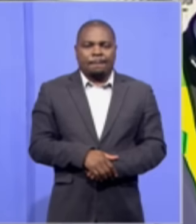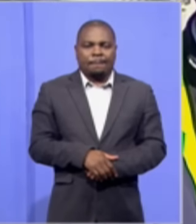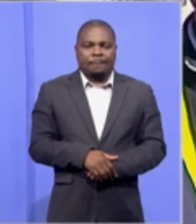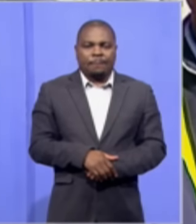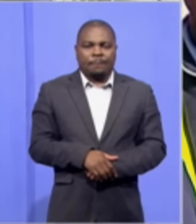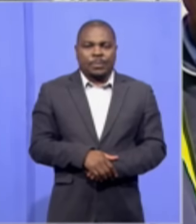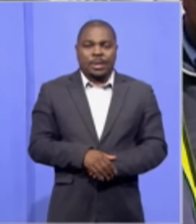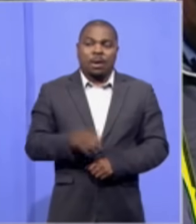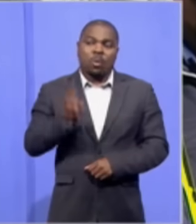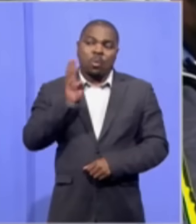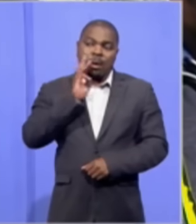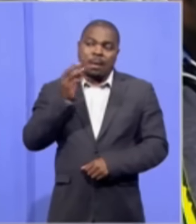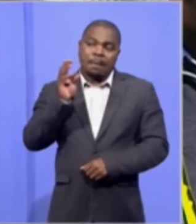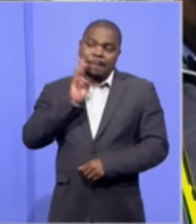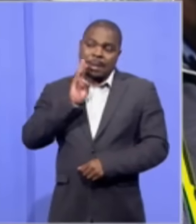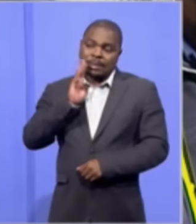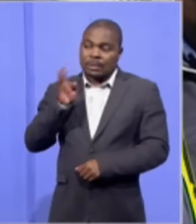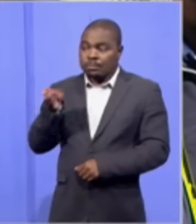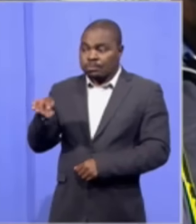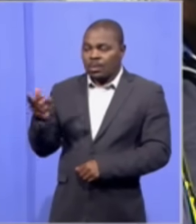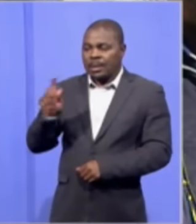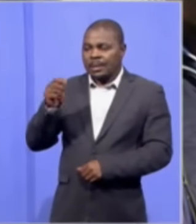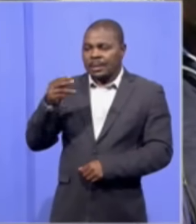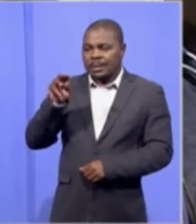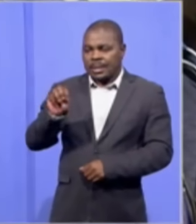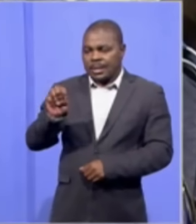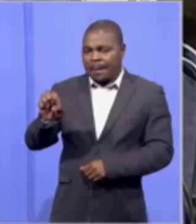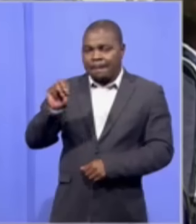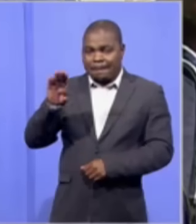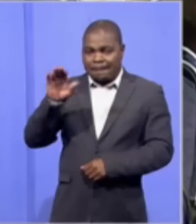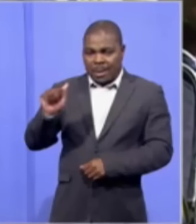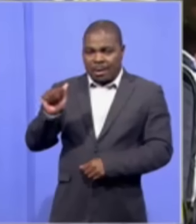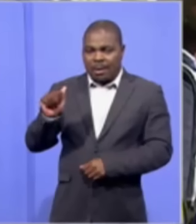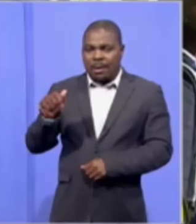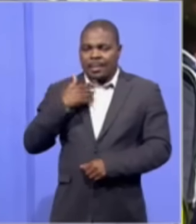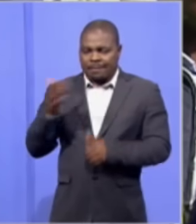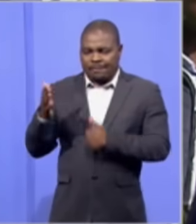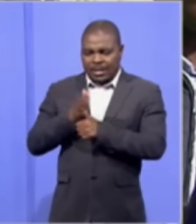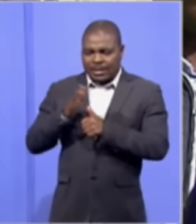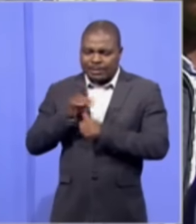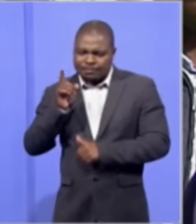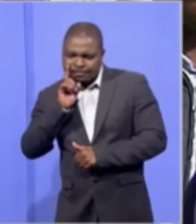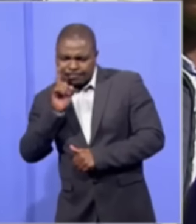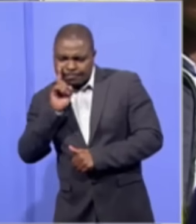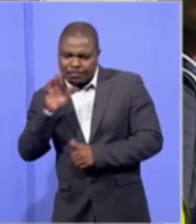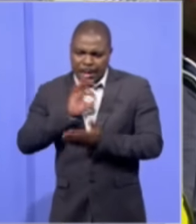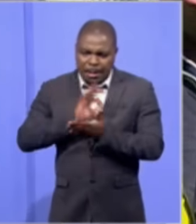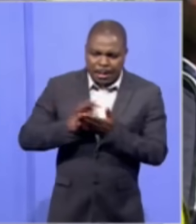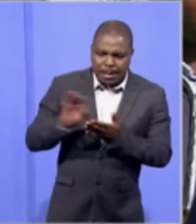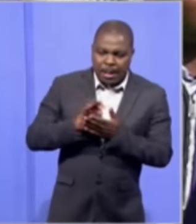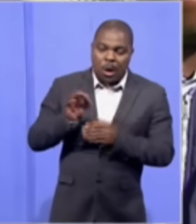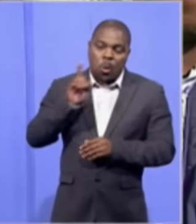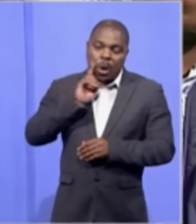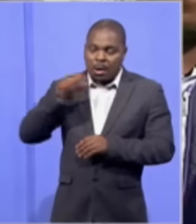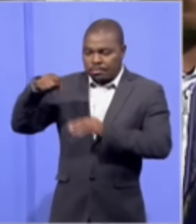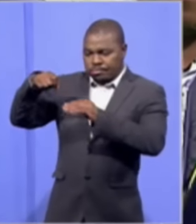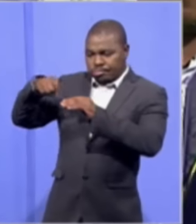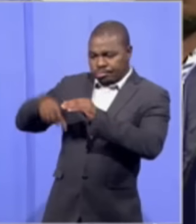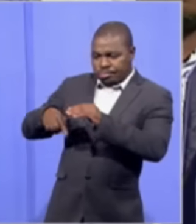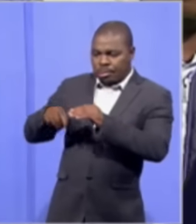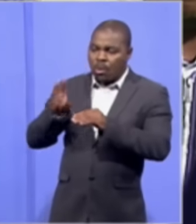Ha metsi a fihla mole ko Themba ba be asa antsa thekwa a hlwekiswa ha re ha tswa pompong batho ba wana